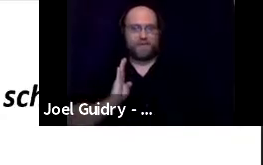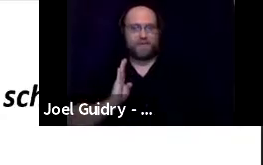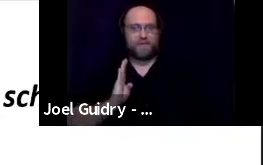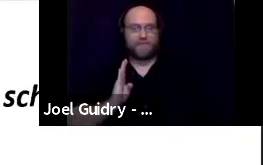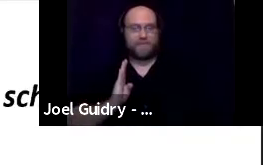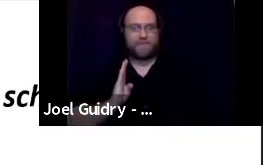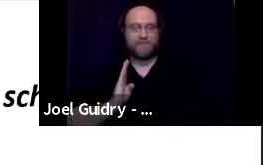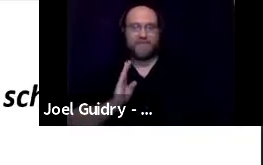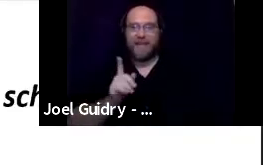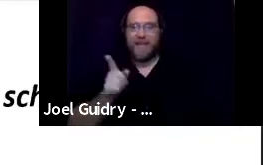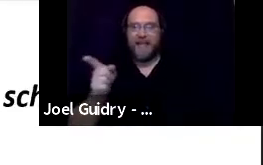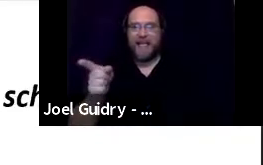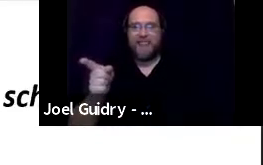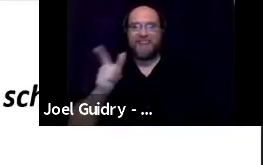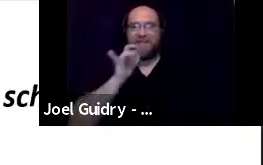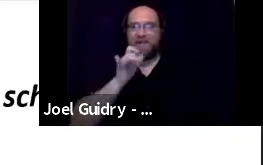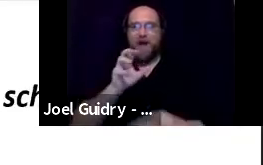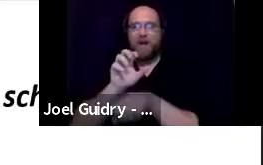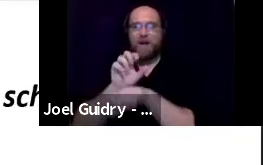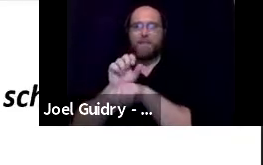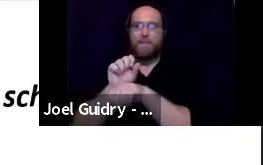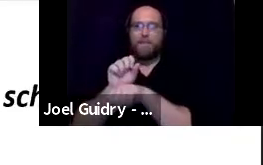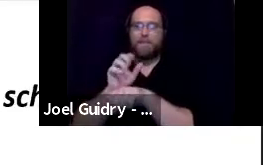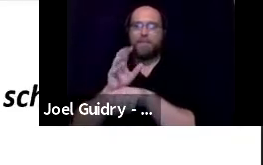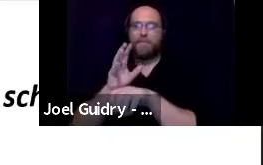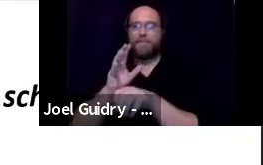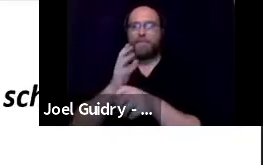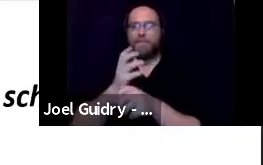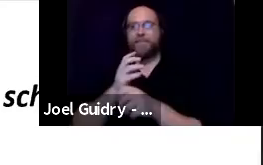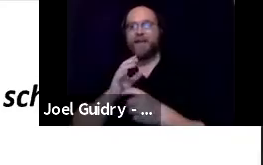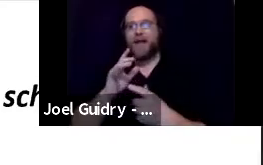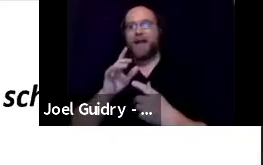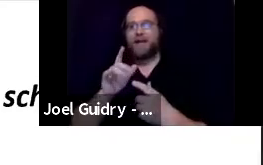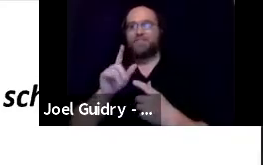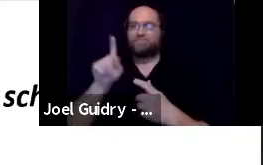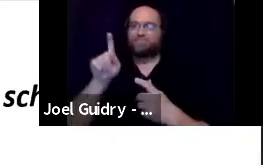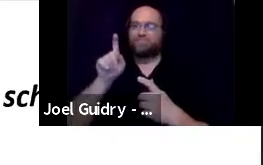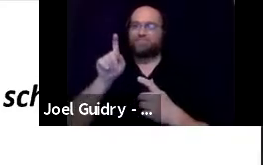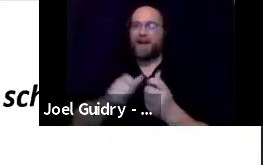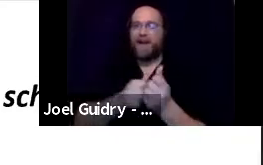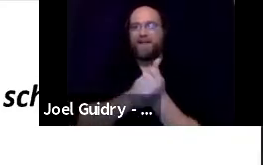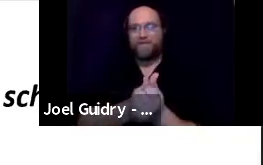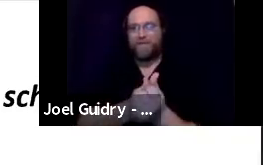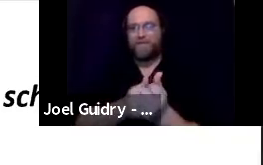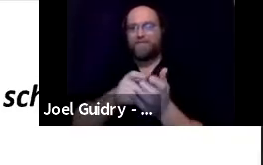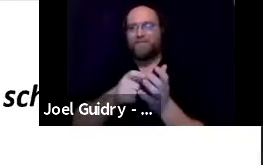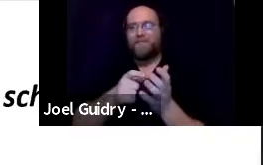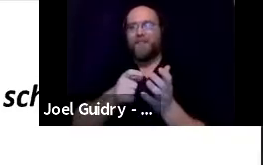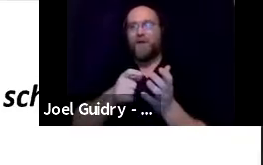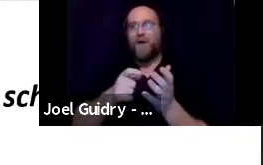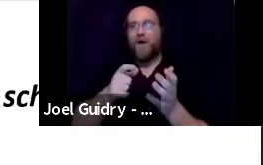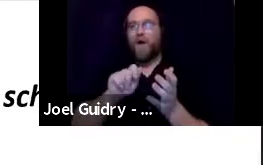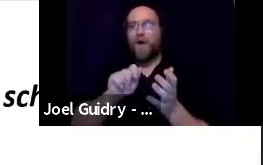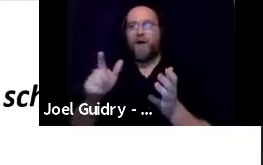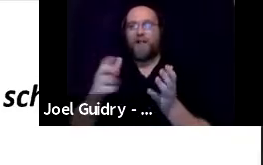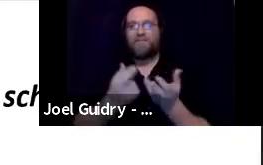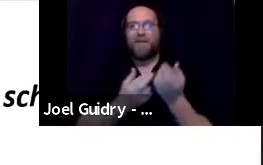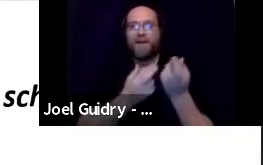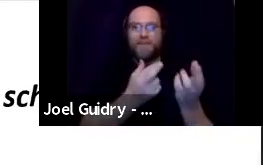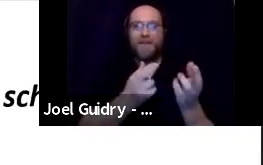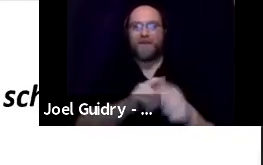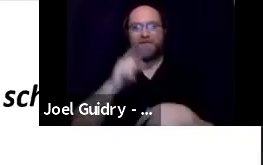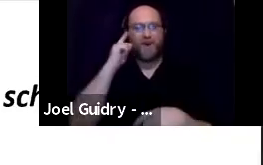bound by some of the recommendations that have been put out there by the Department of Health. You've heard all about 75 cases